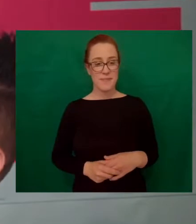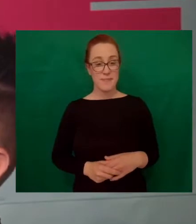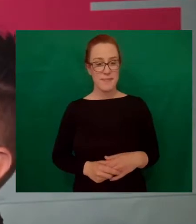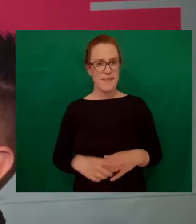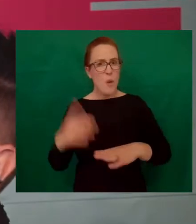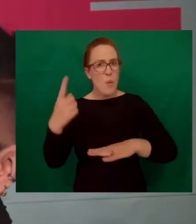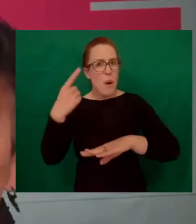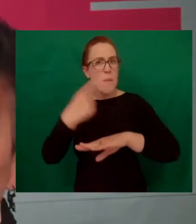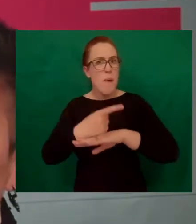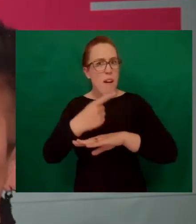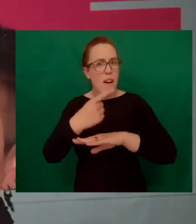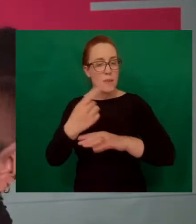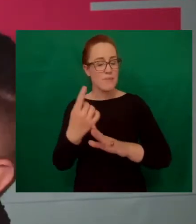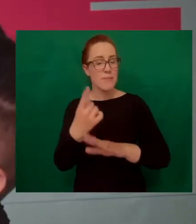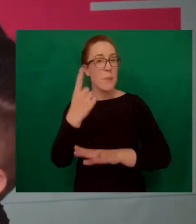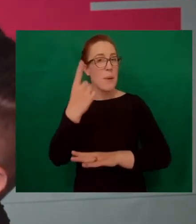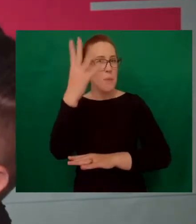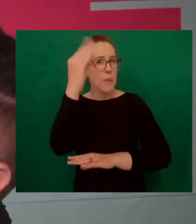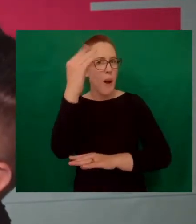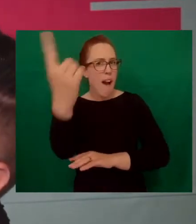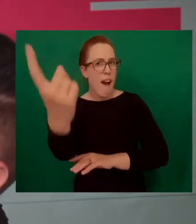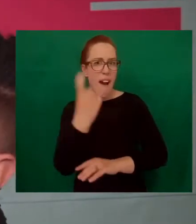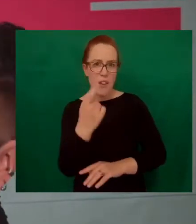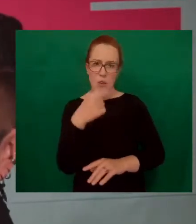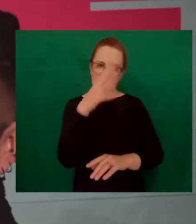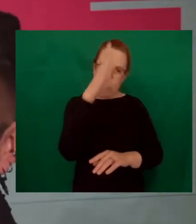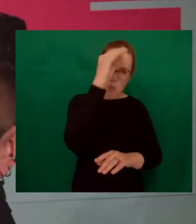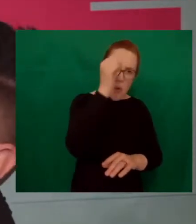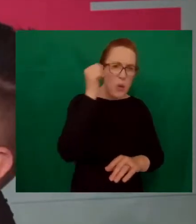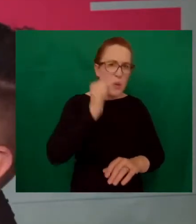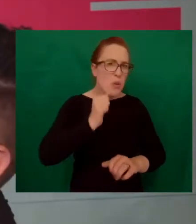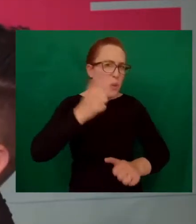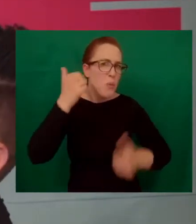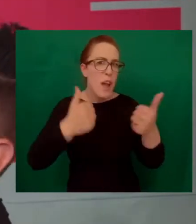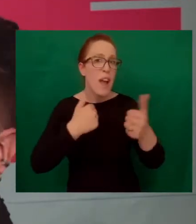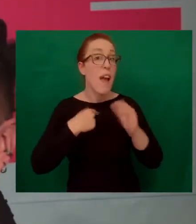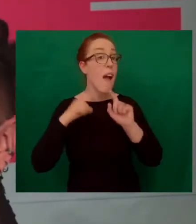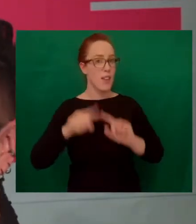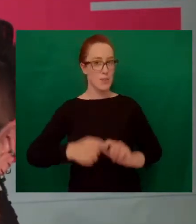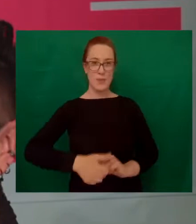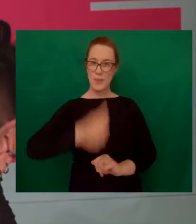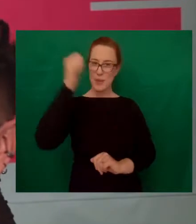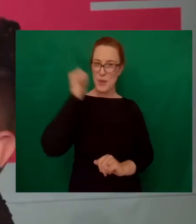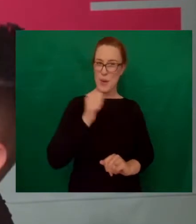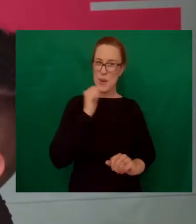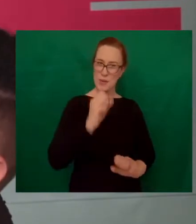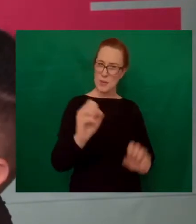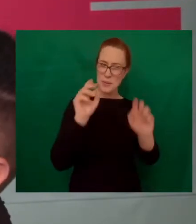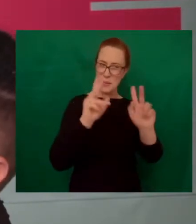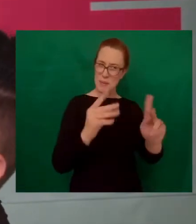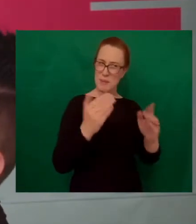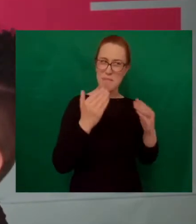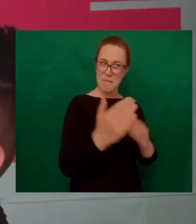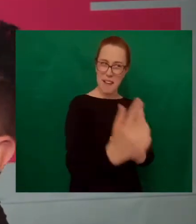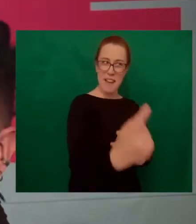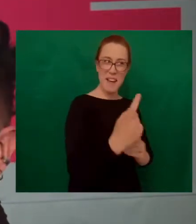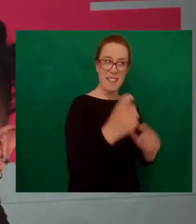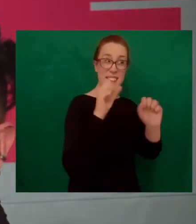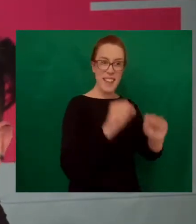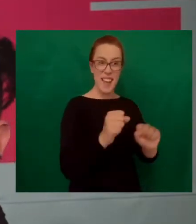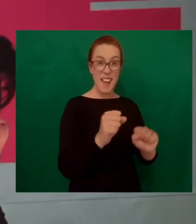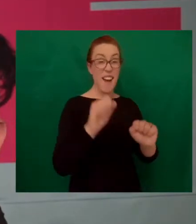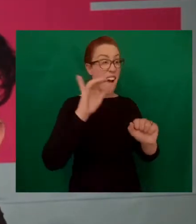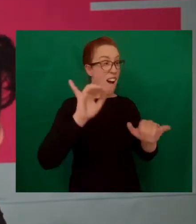One boy asks, are you a boy or are you a girl? Girl, I answer. It's okay to ask. Want to watch me do